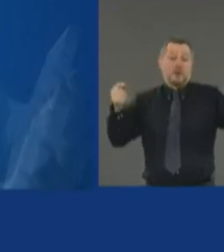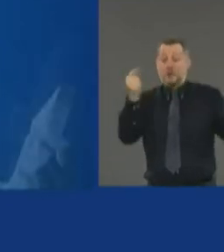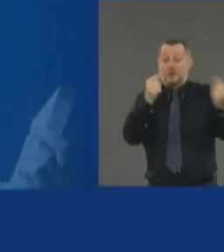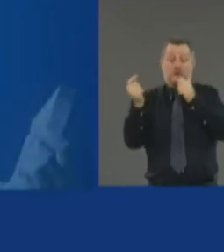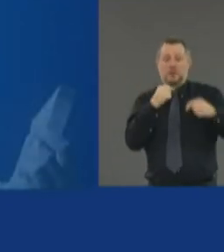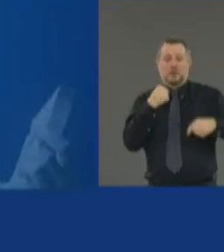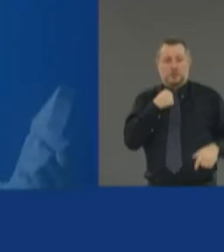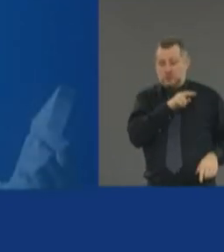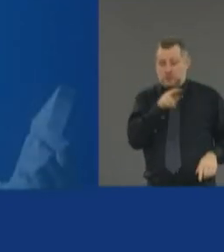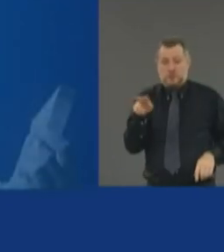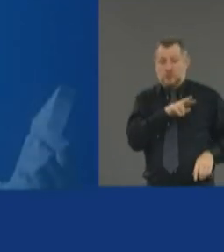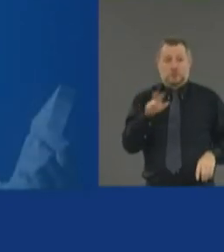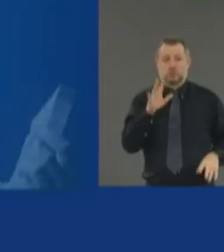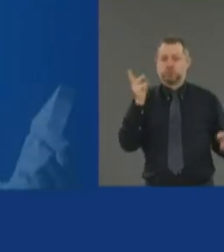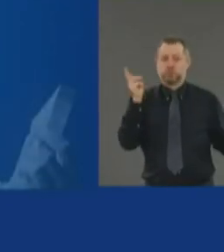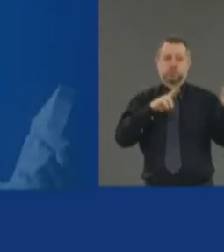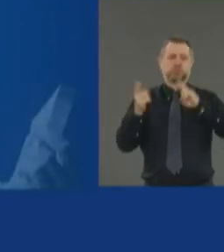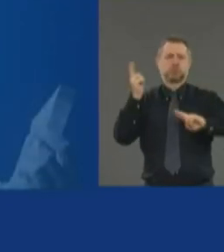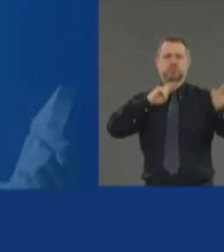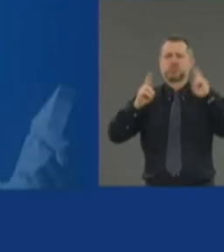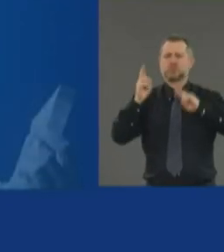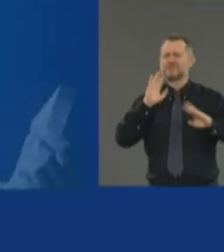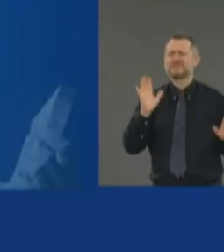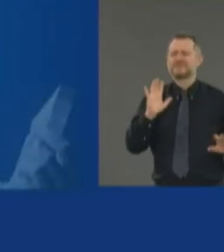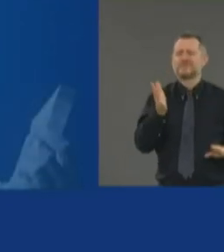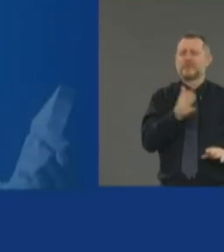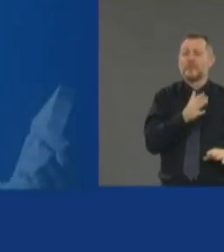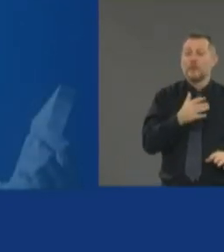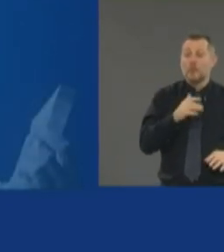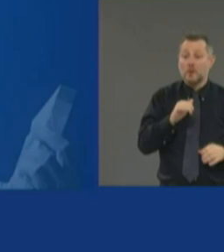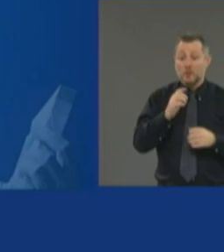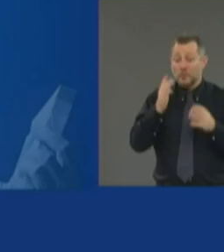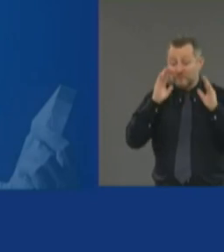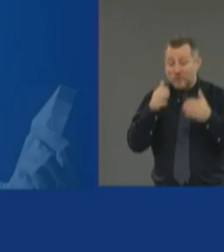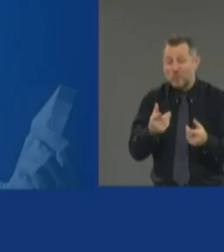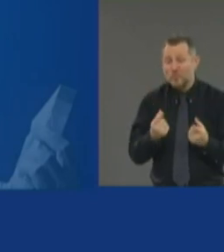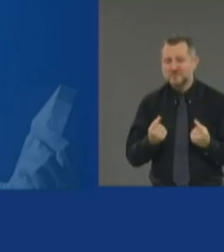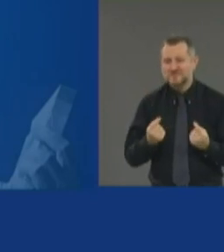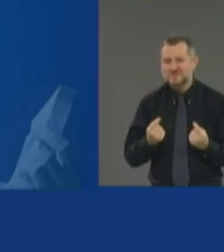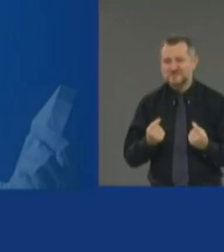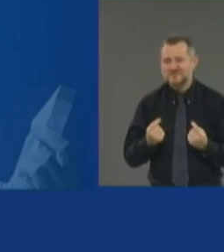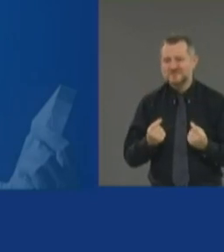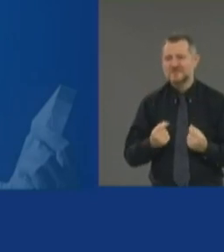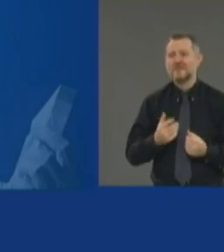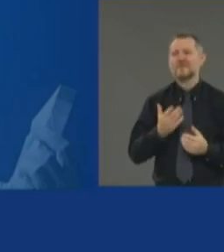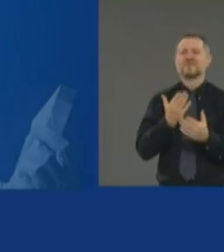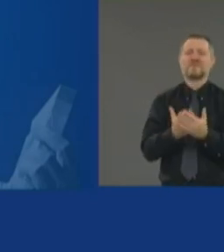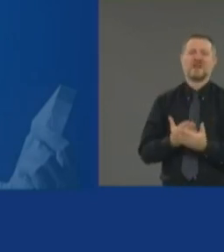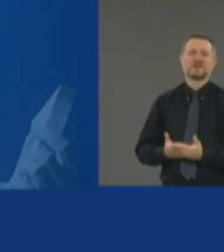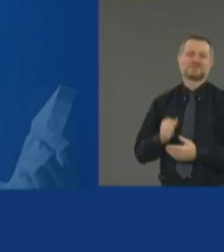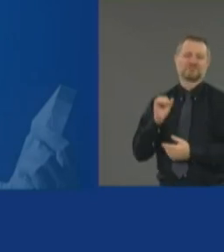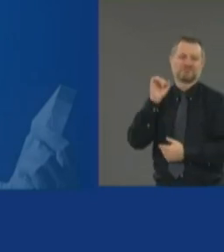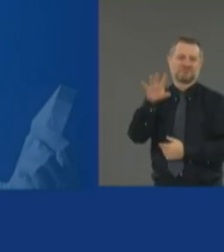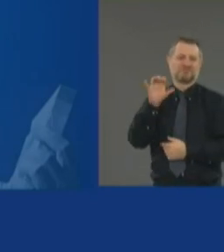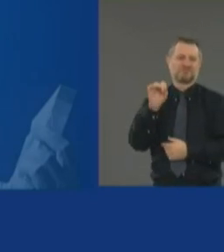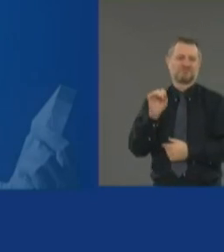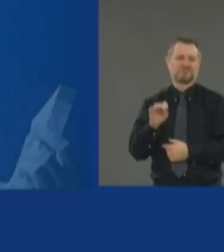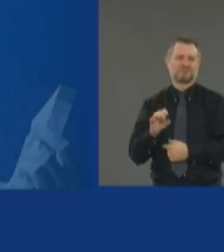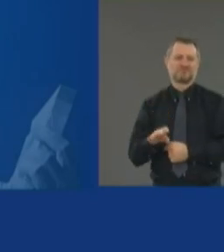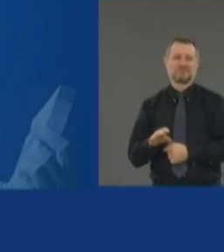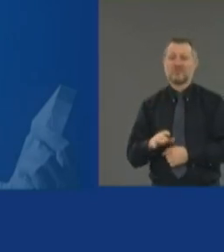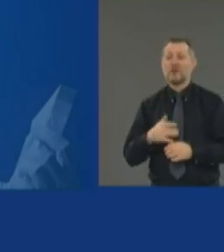Republican, and red and blue, it was never, they offer us false choices. COVID,